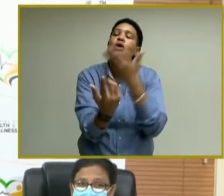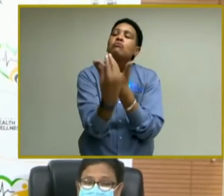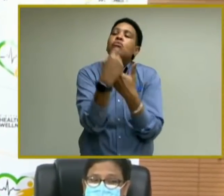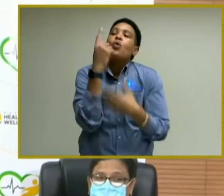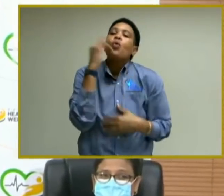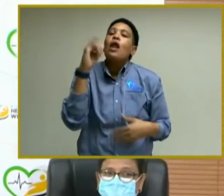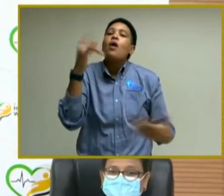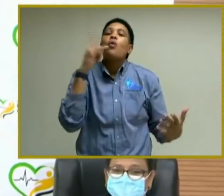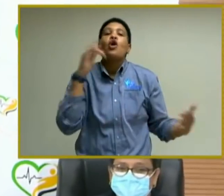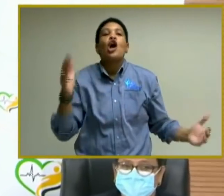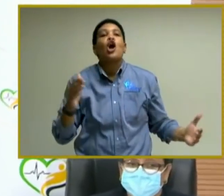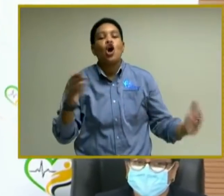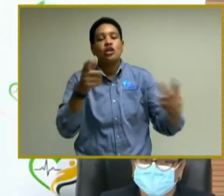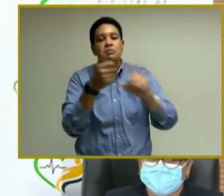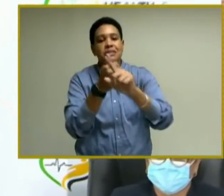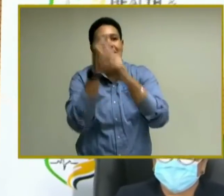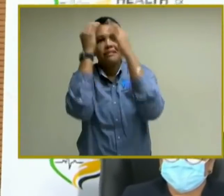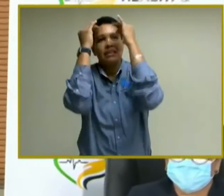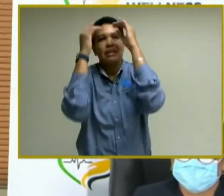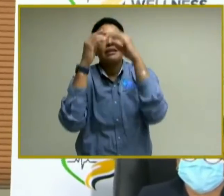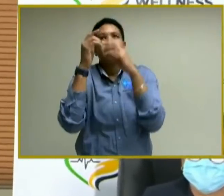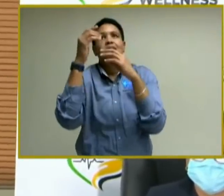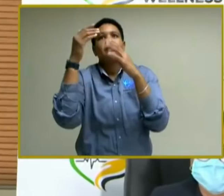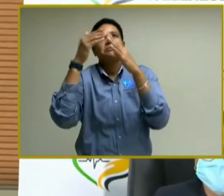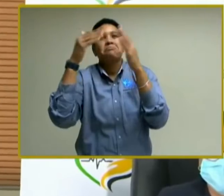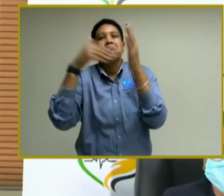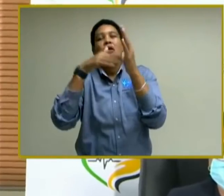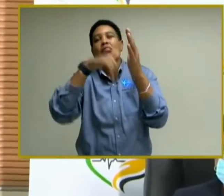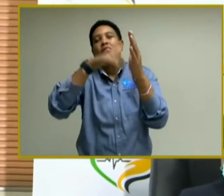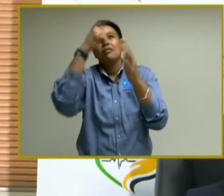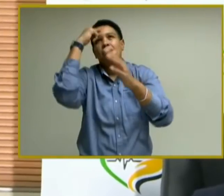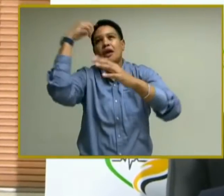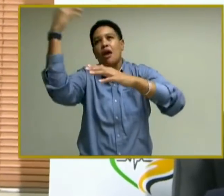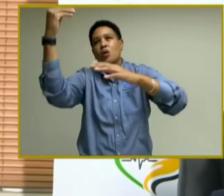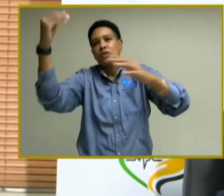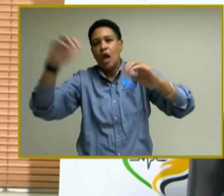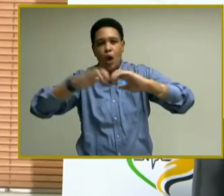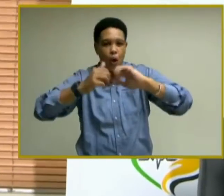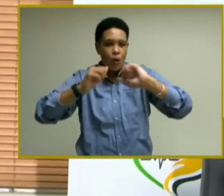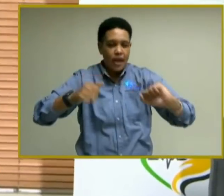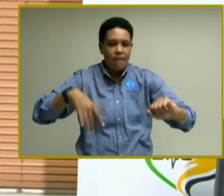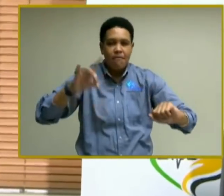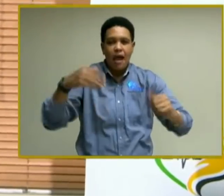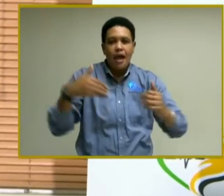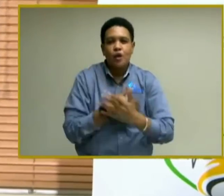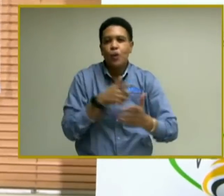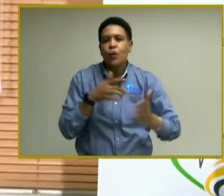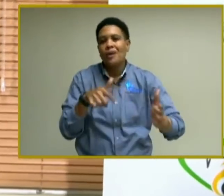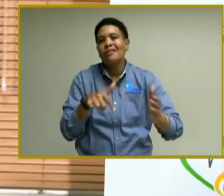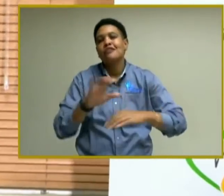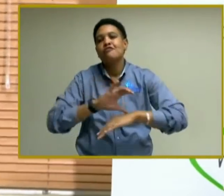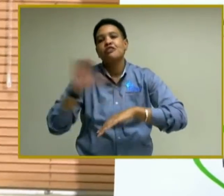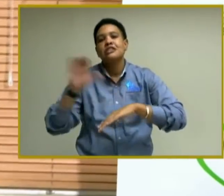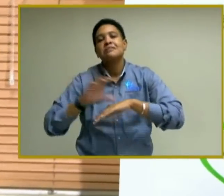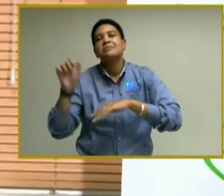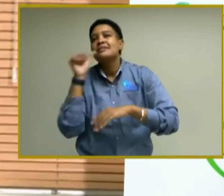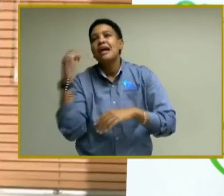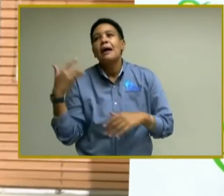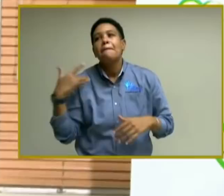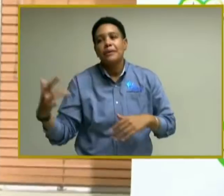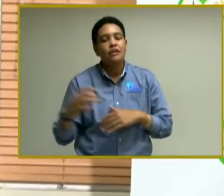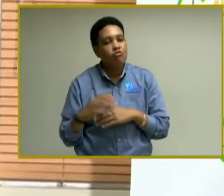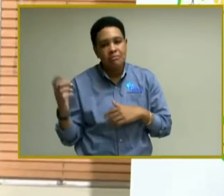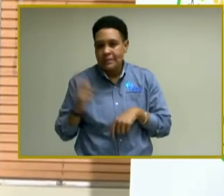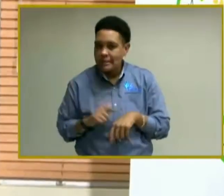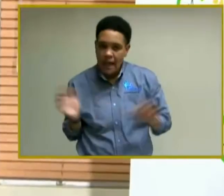engagement, encouragement to think out of the box, find new ways this Christmas. This will not be the typical